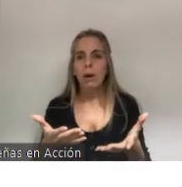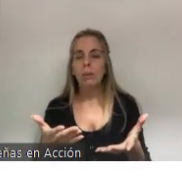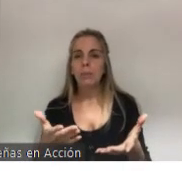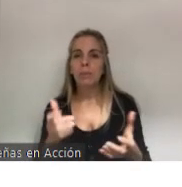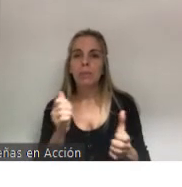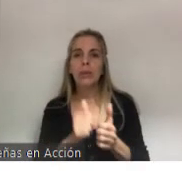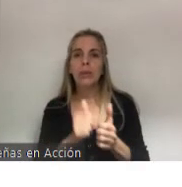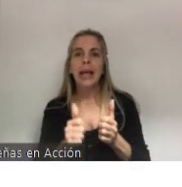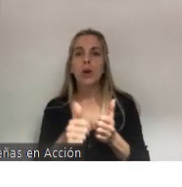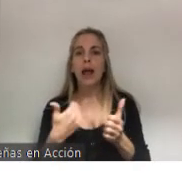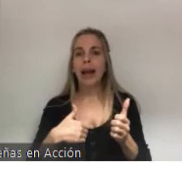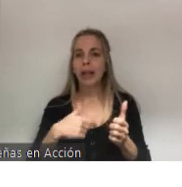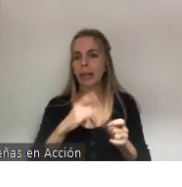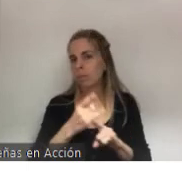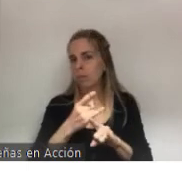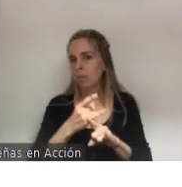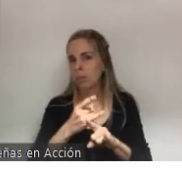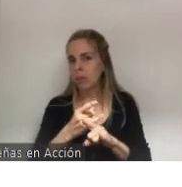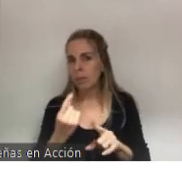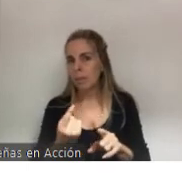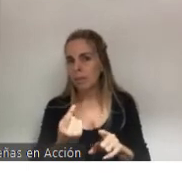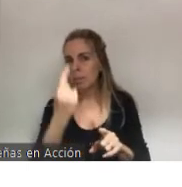scene,